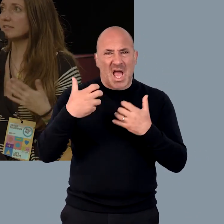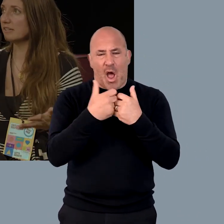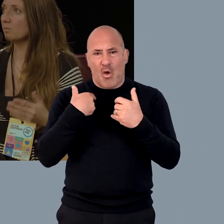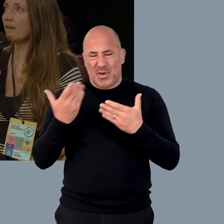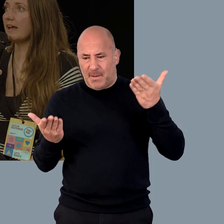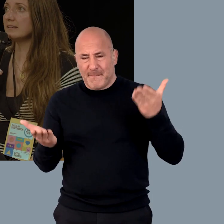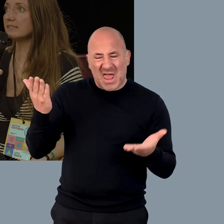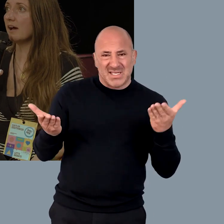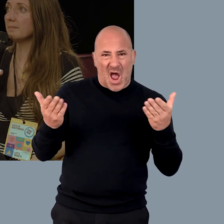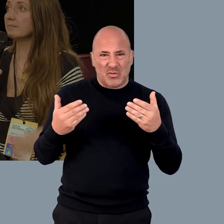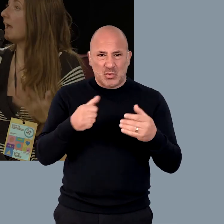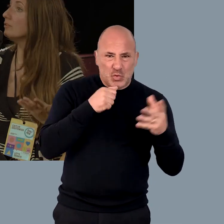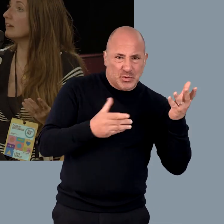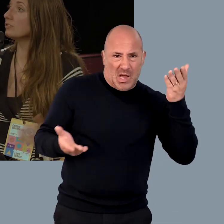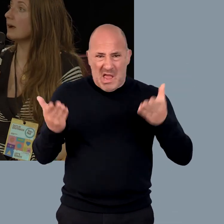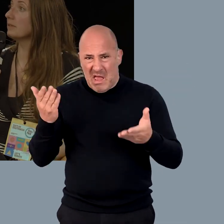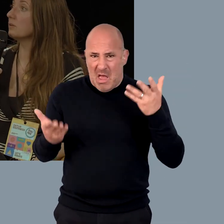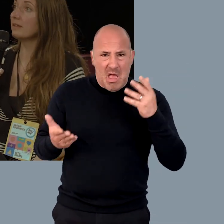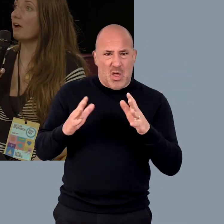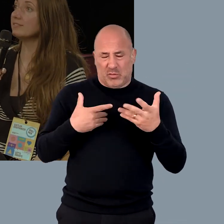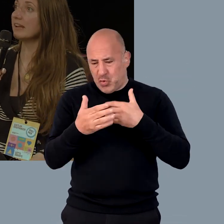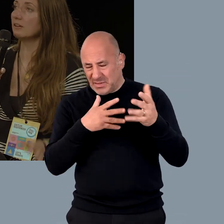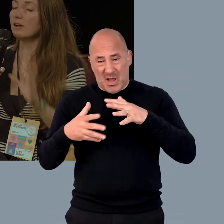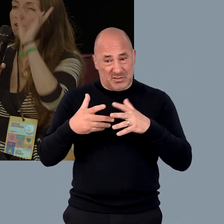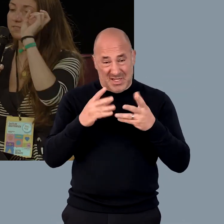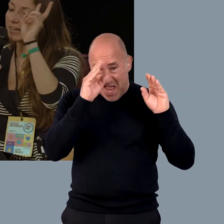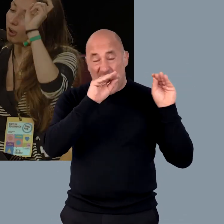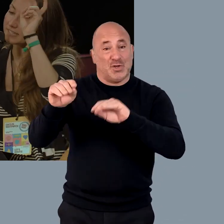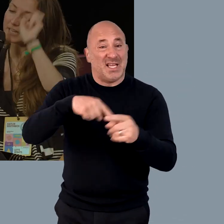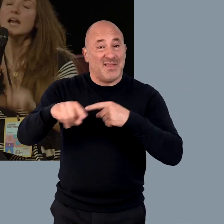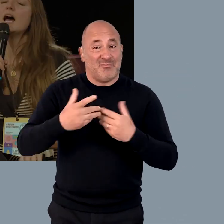climate funds, as well as how you guys are grappling with